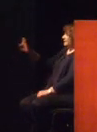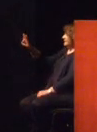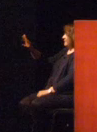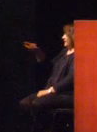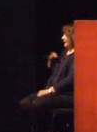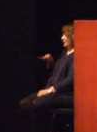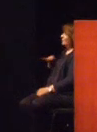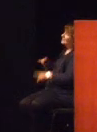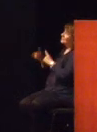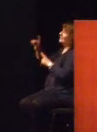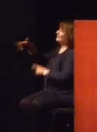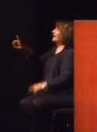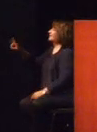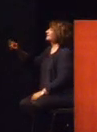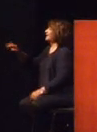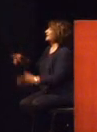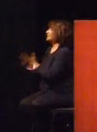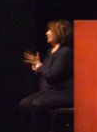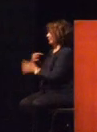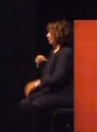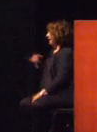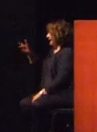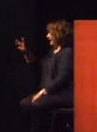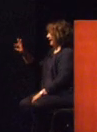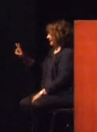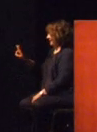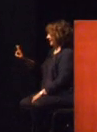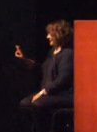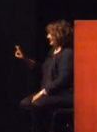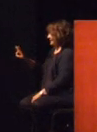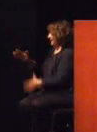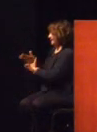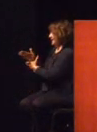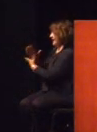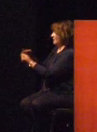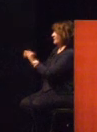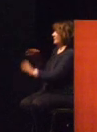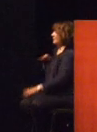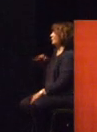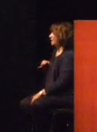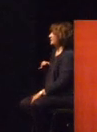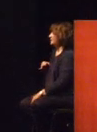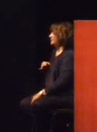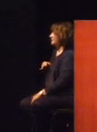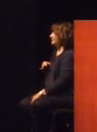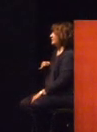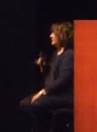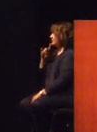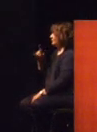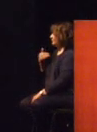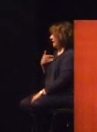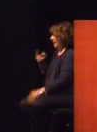The later data that came out showed us at 87 as an average number of units, and so we do have a little